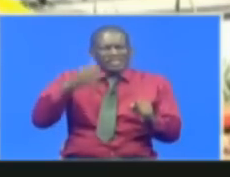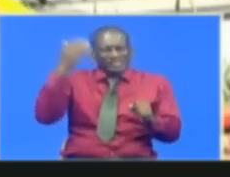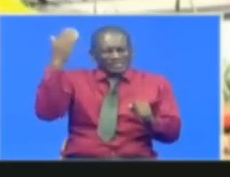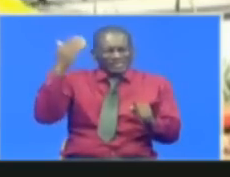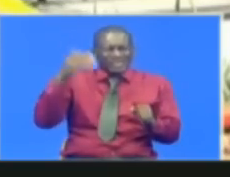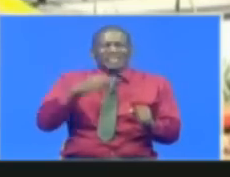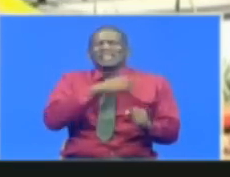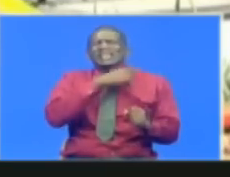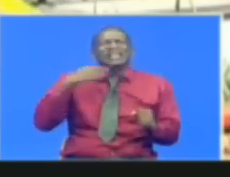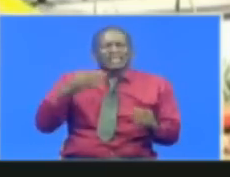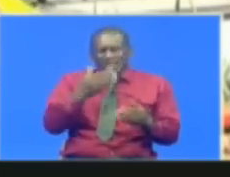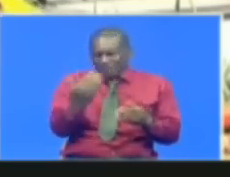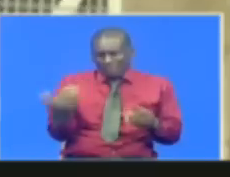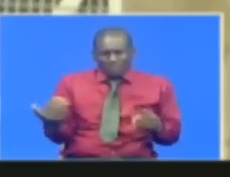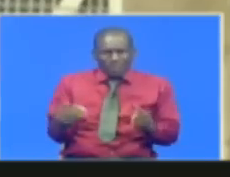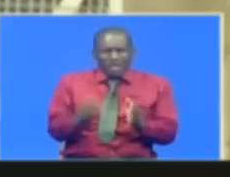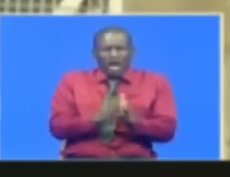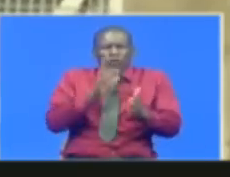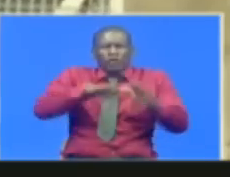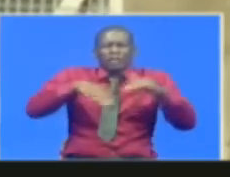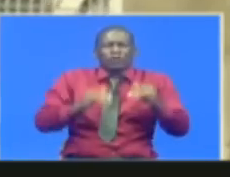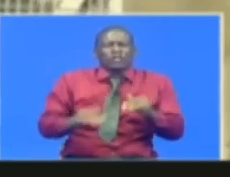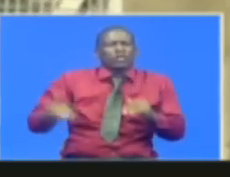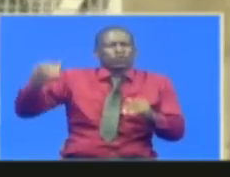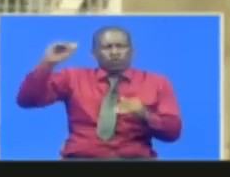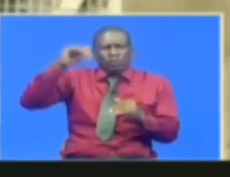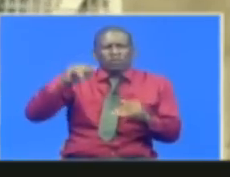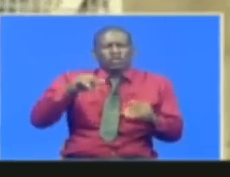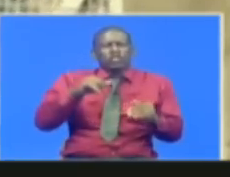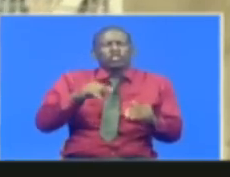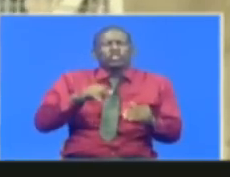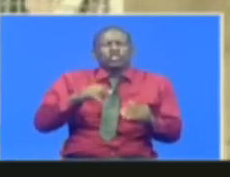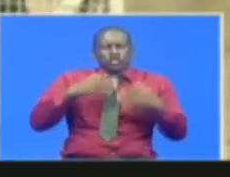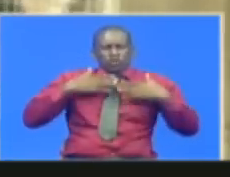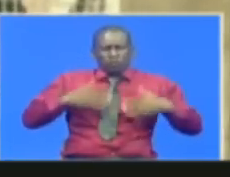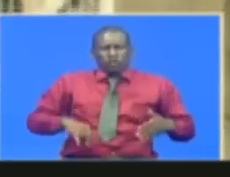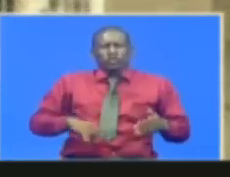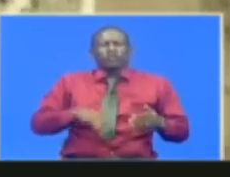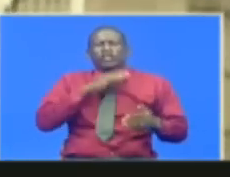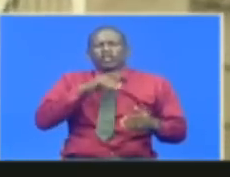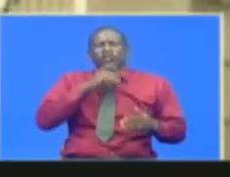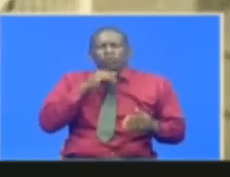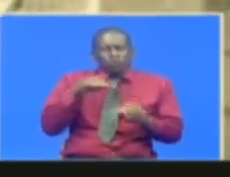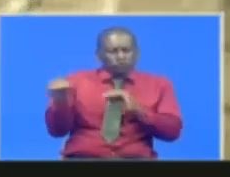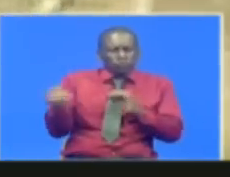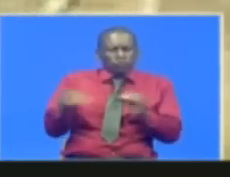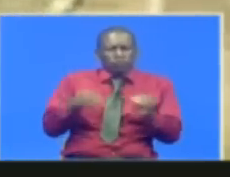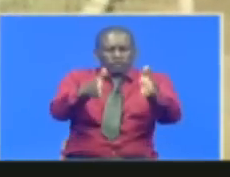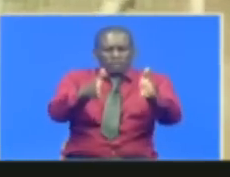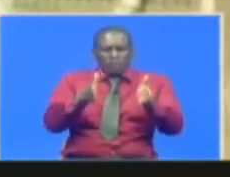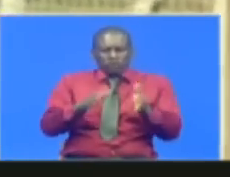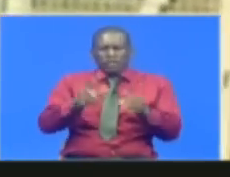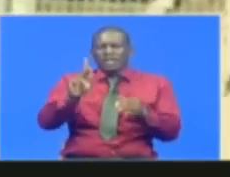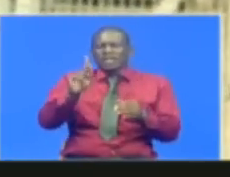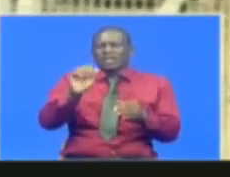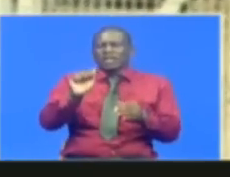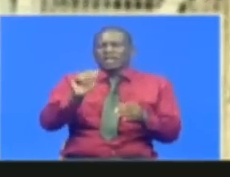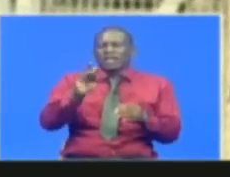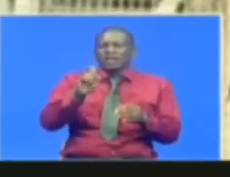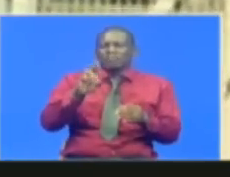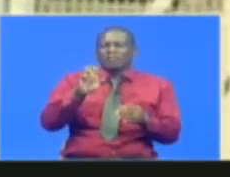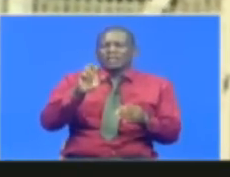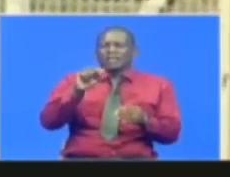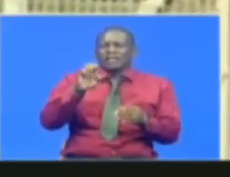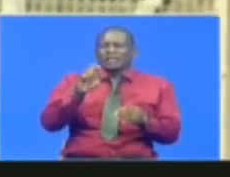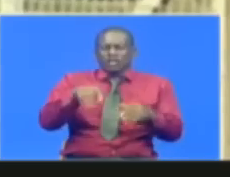na je na mtu mzima. The body of the minor was taken to Baringo County Referral Hospital in Kabarnet, awaiting a